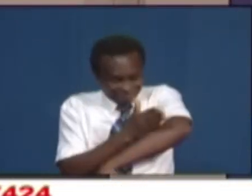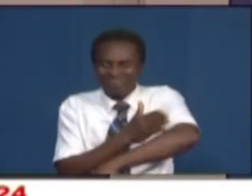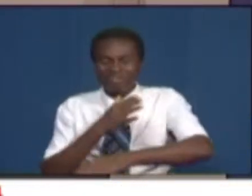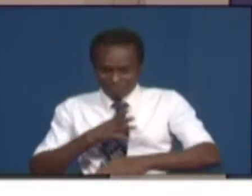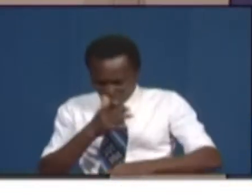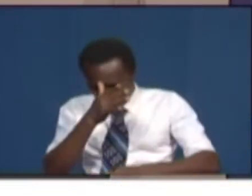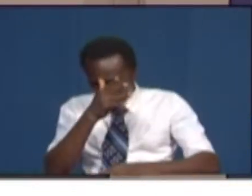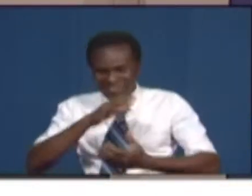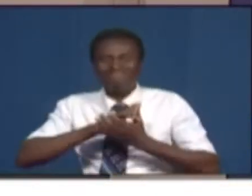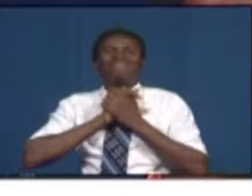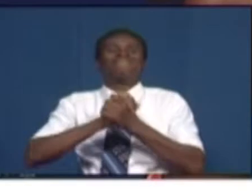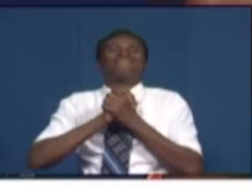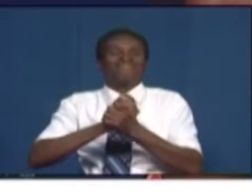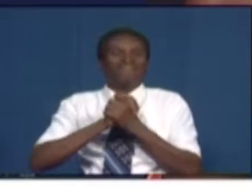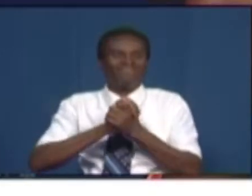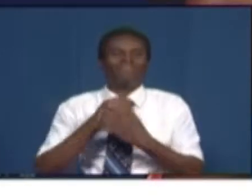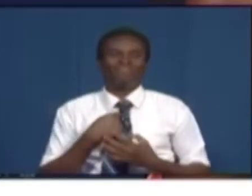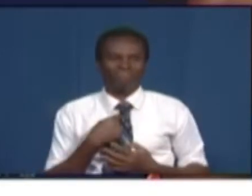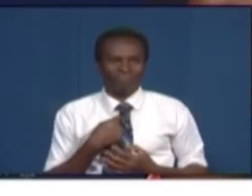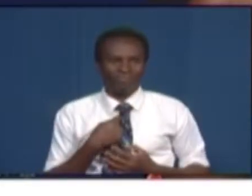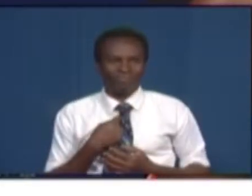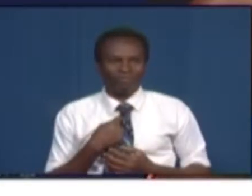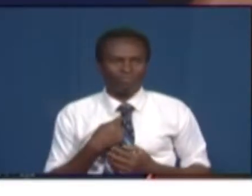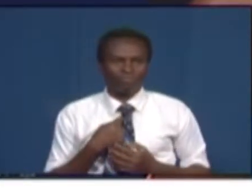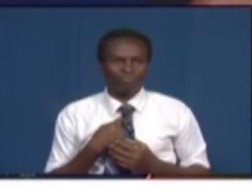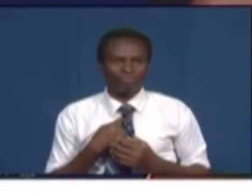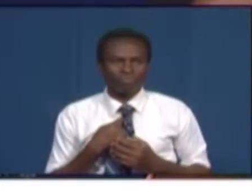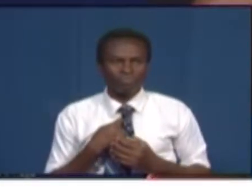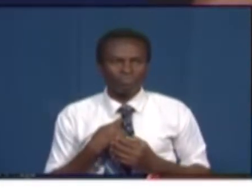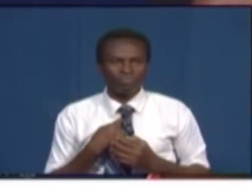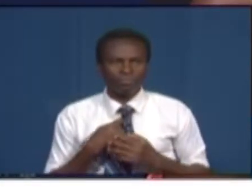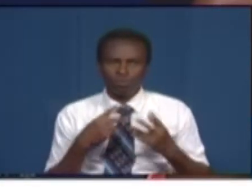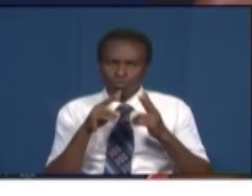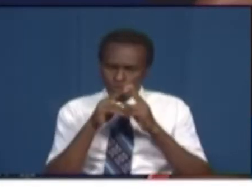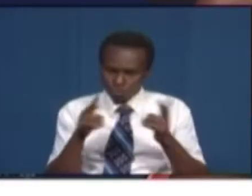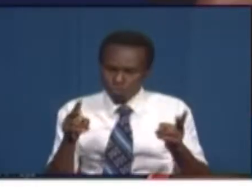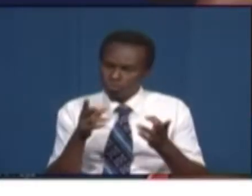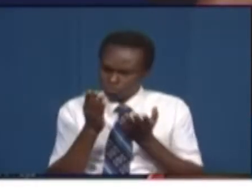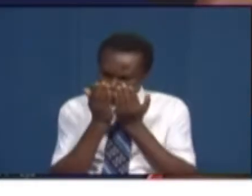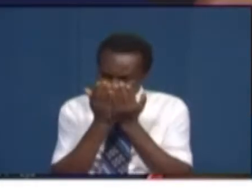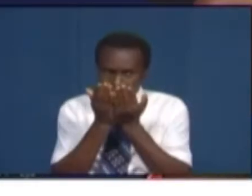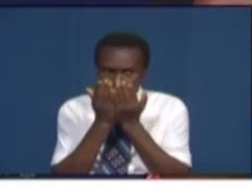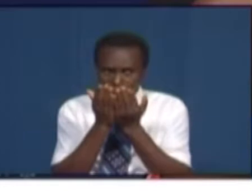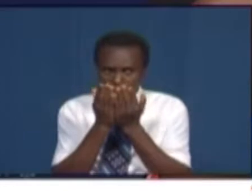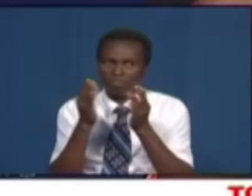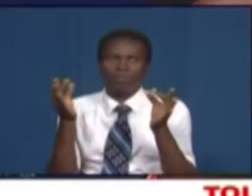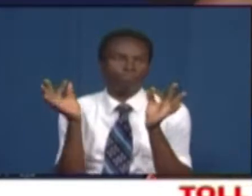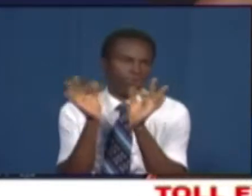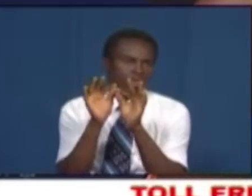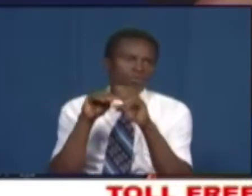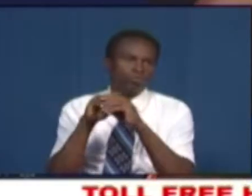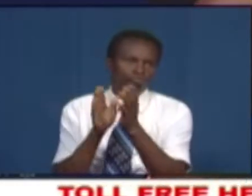that affects the emotional well-being of young people. So it has a lot to do with academic performance, it has to do